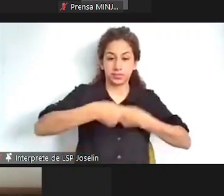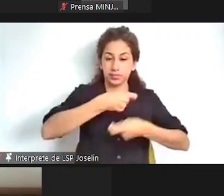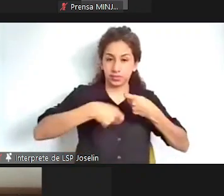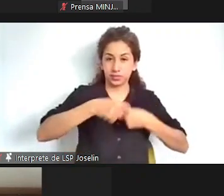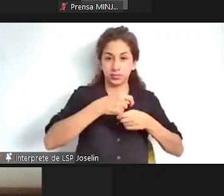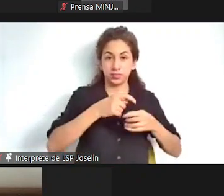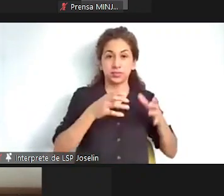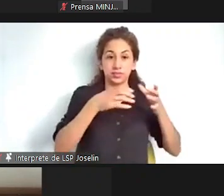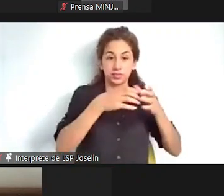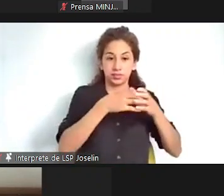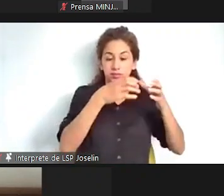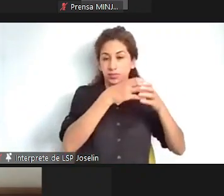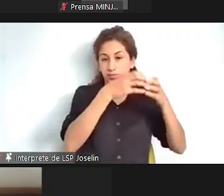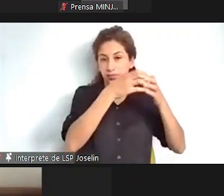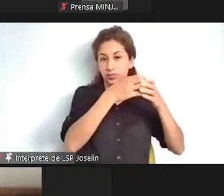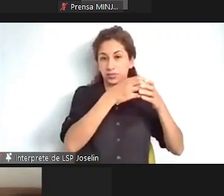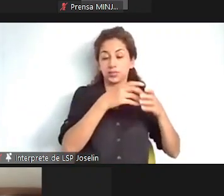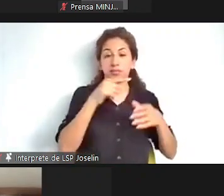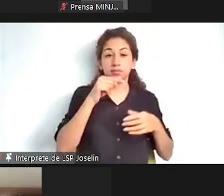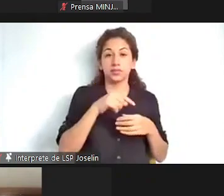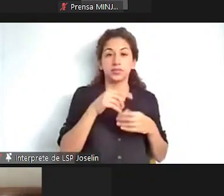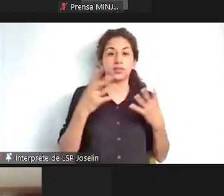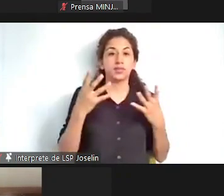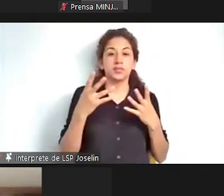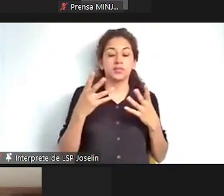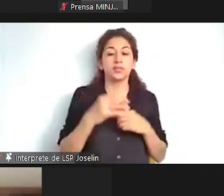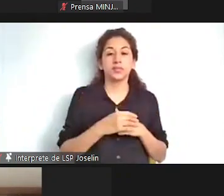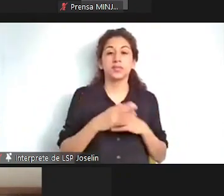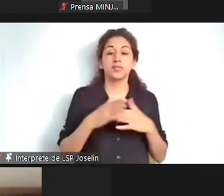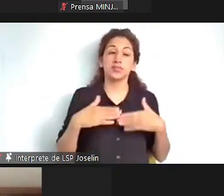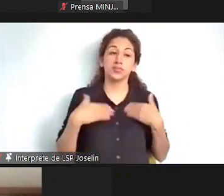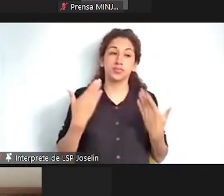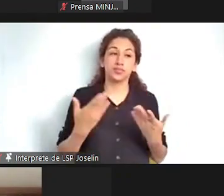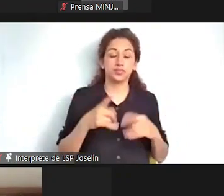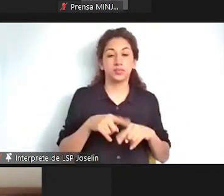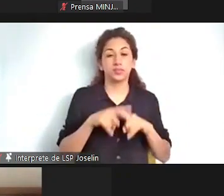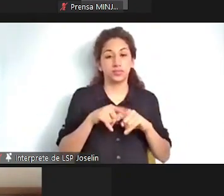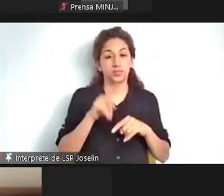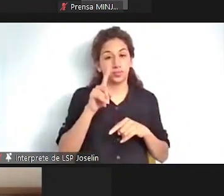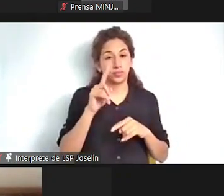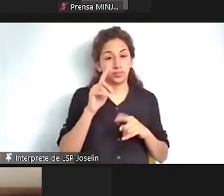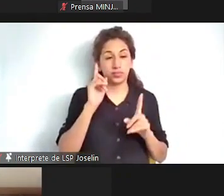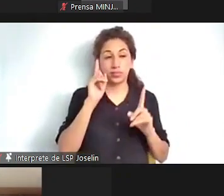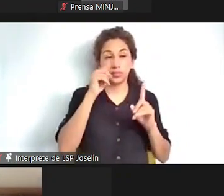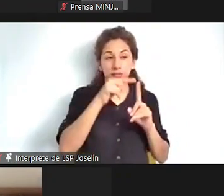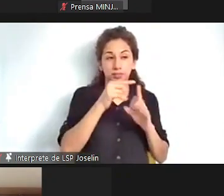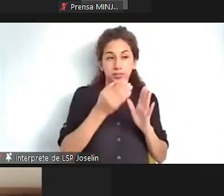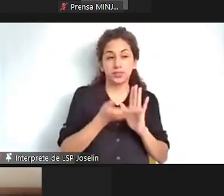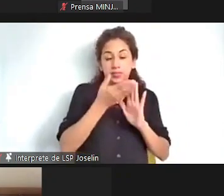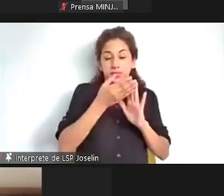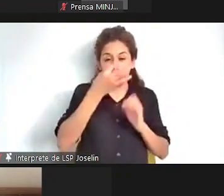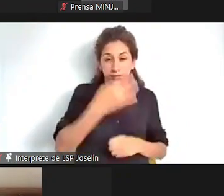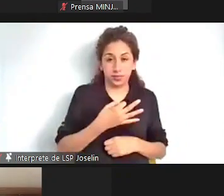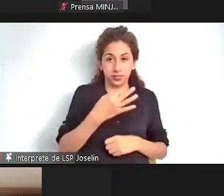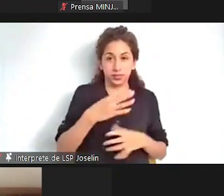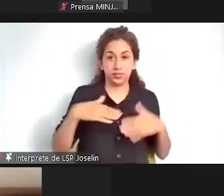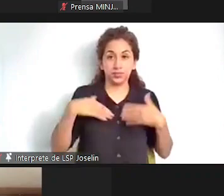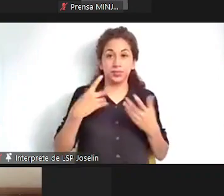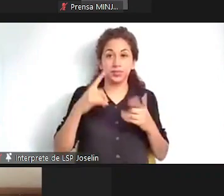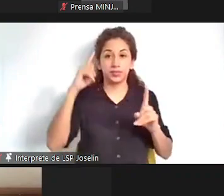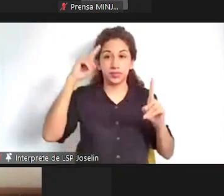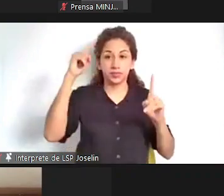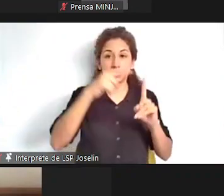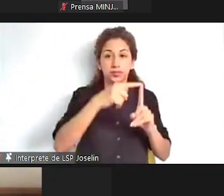the most realistic option for accessing collective bargaining rights in certain areas of activities